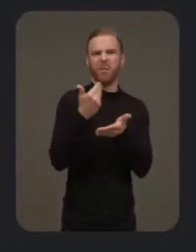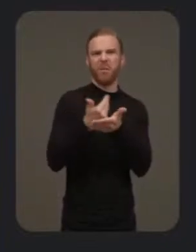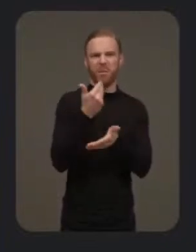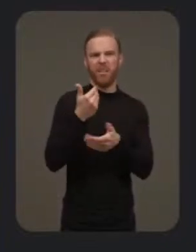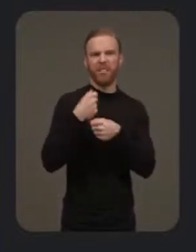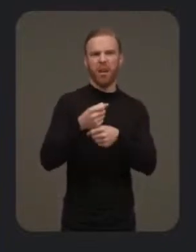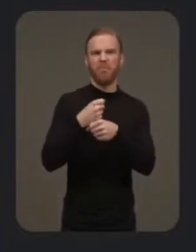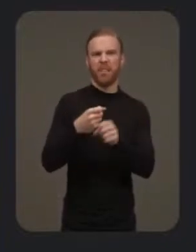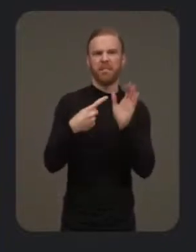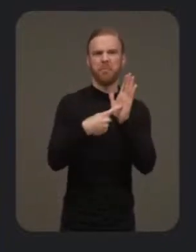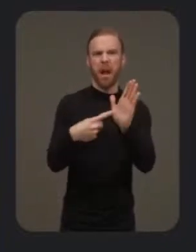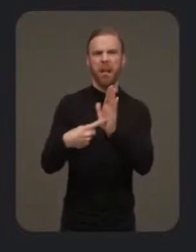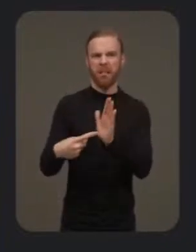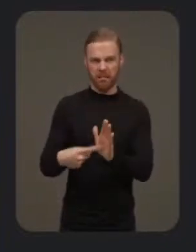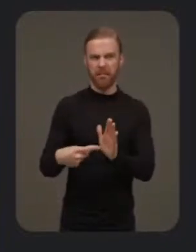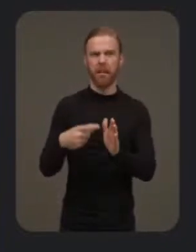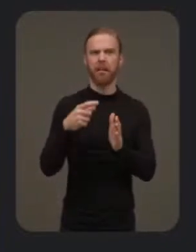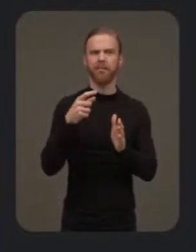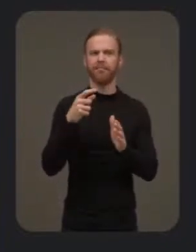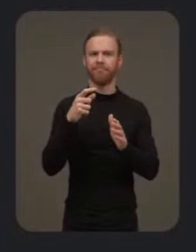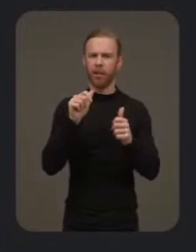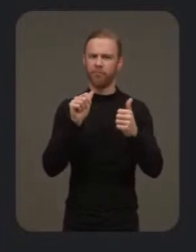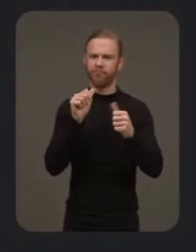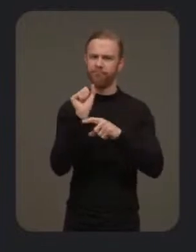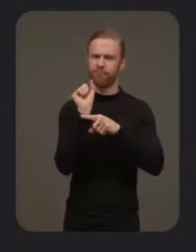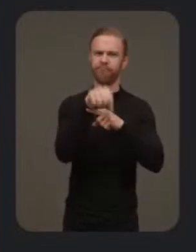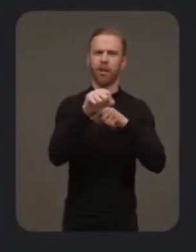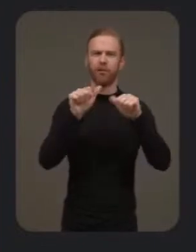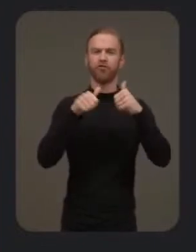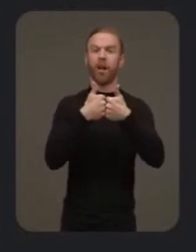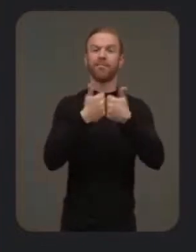to also help with the challenge of misinformation.